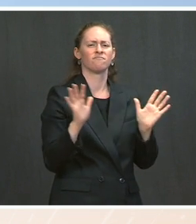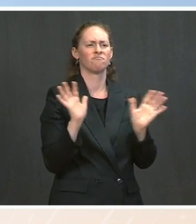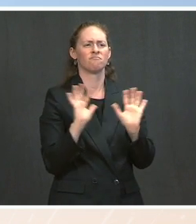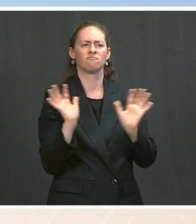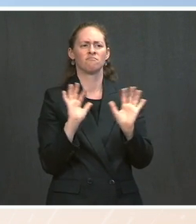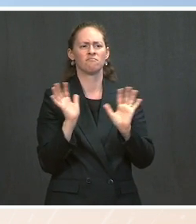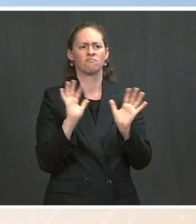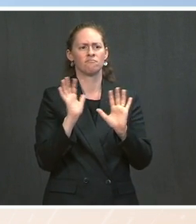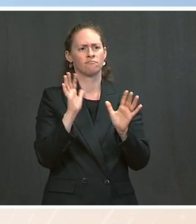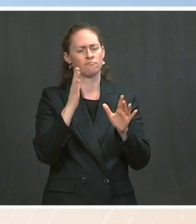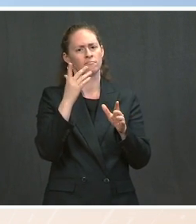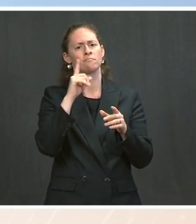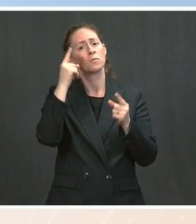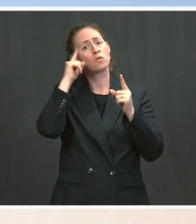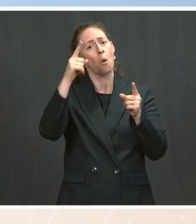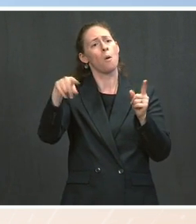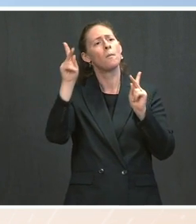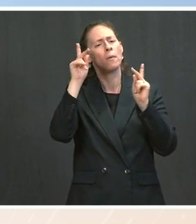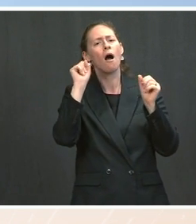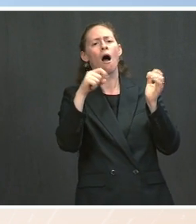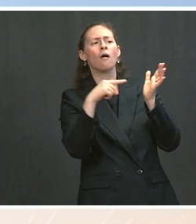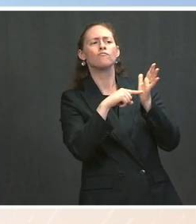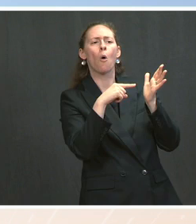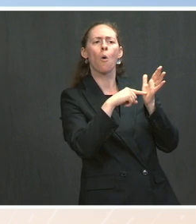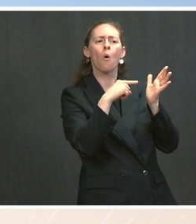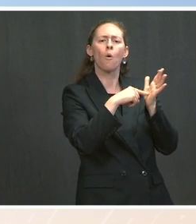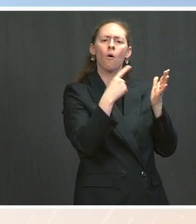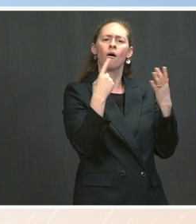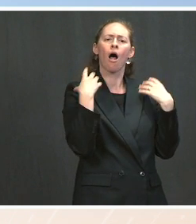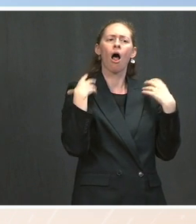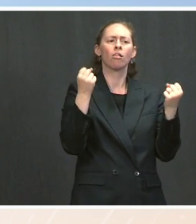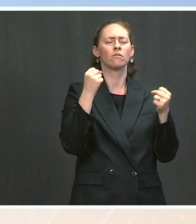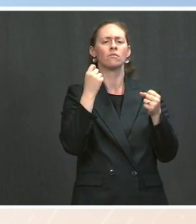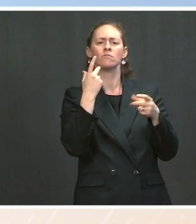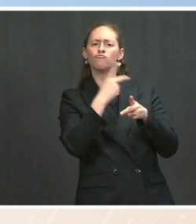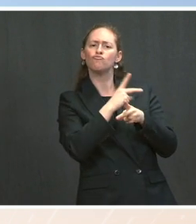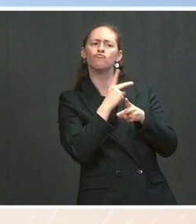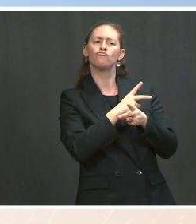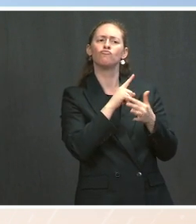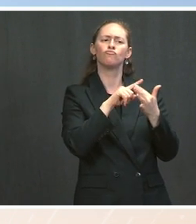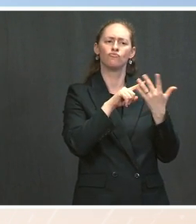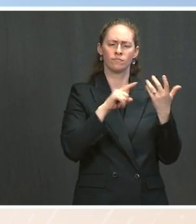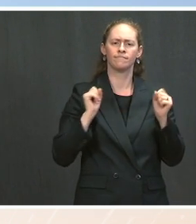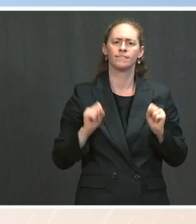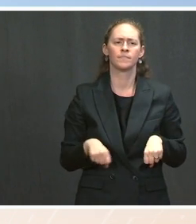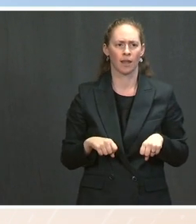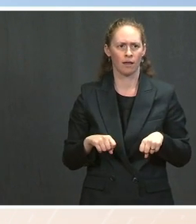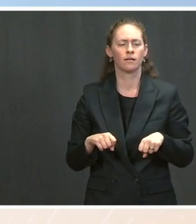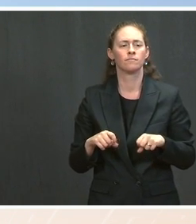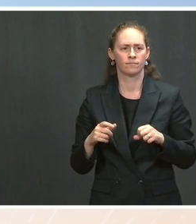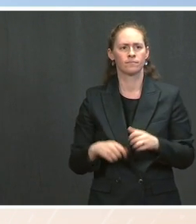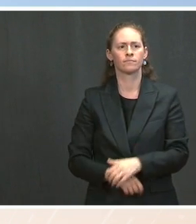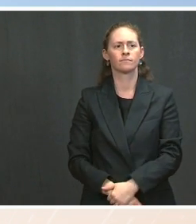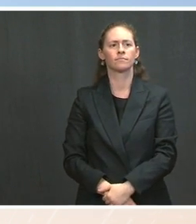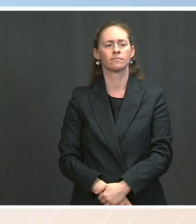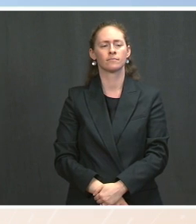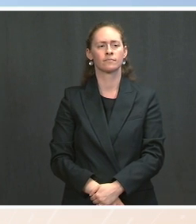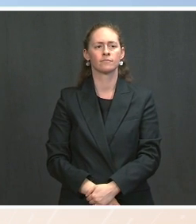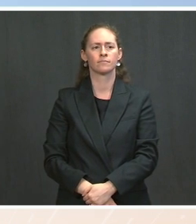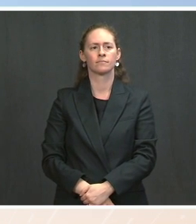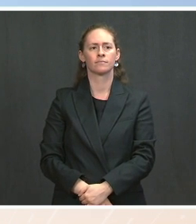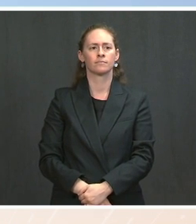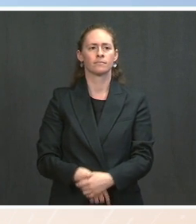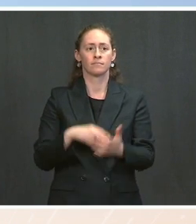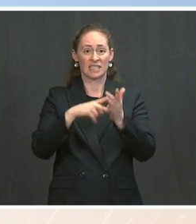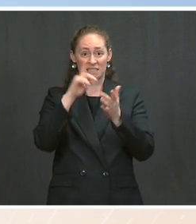affordable and more accessible for Americans. Is the totality of everything he wants to accomplish in his presidency done in the first 100